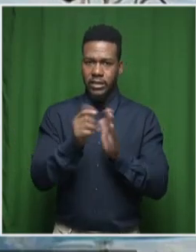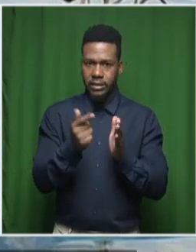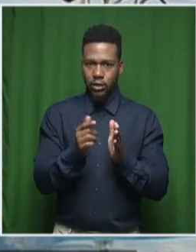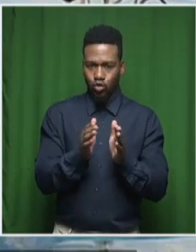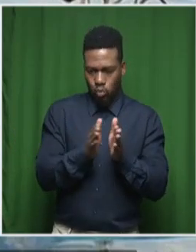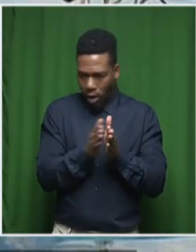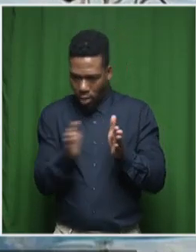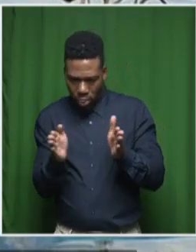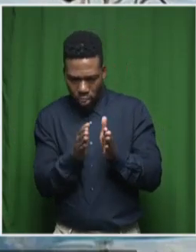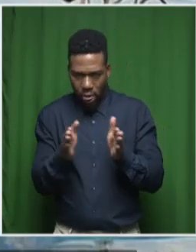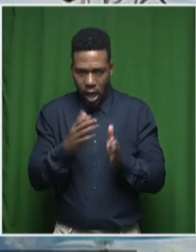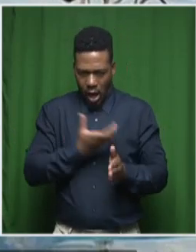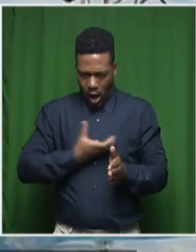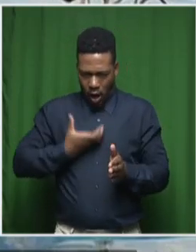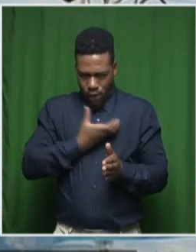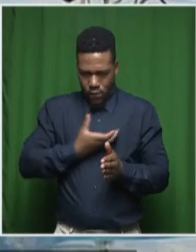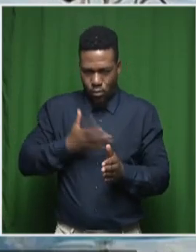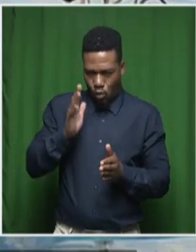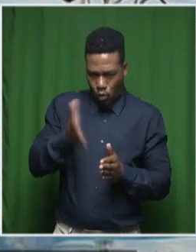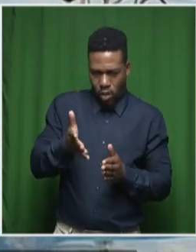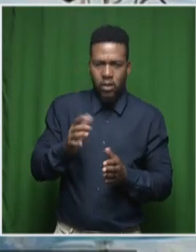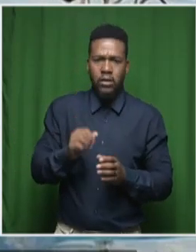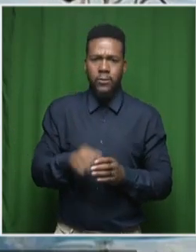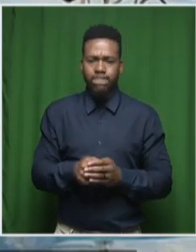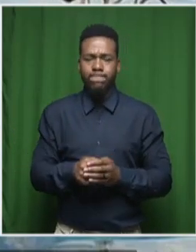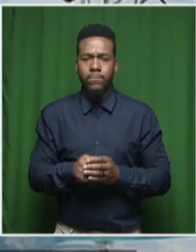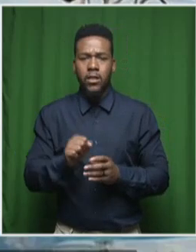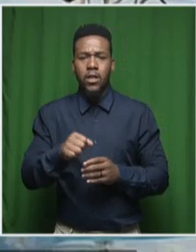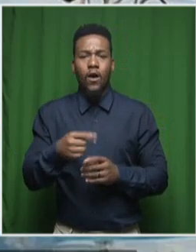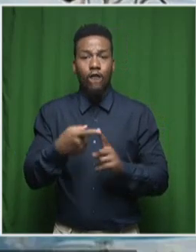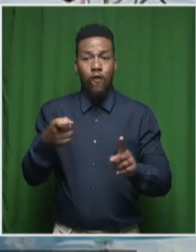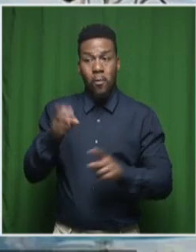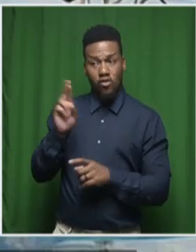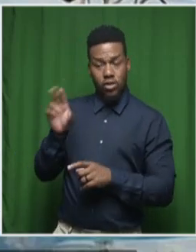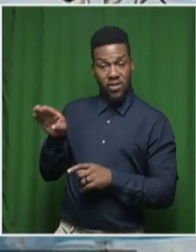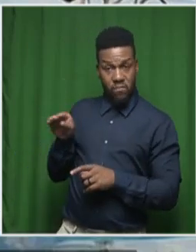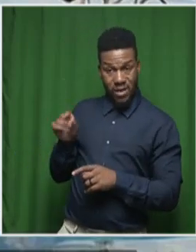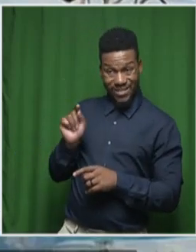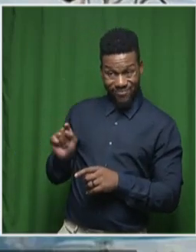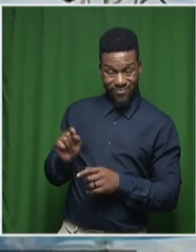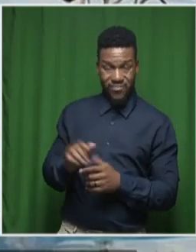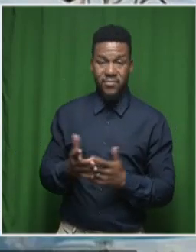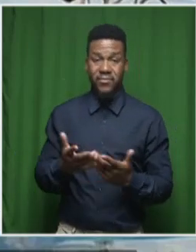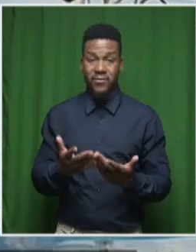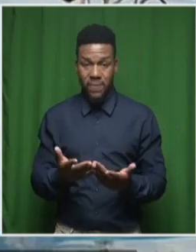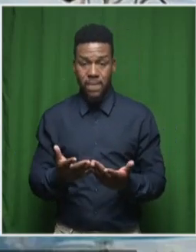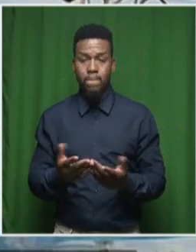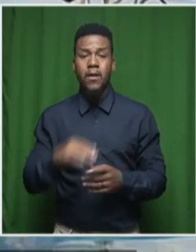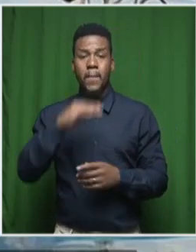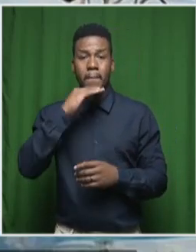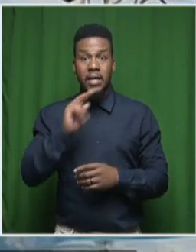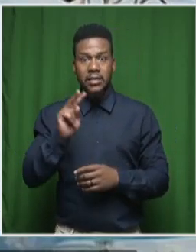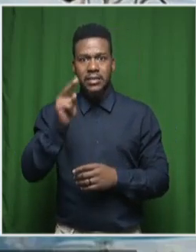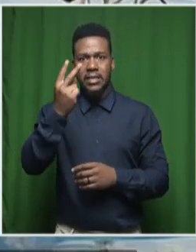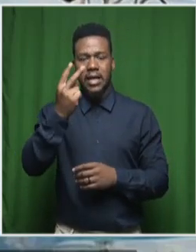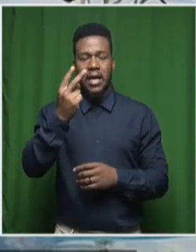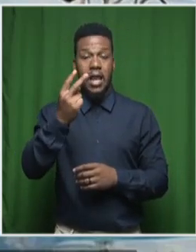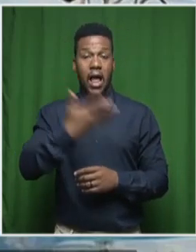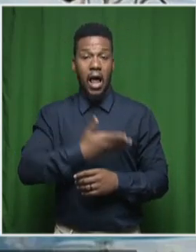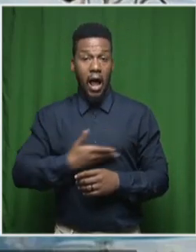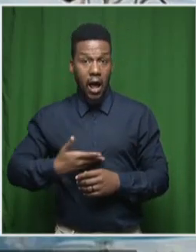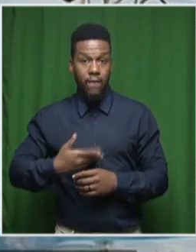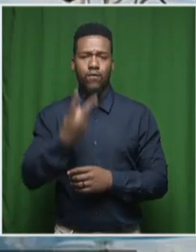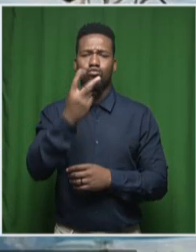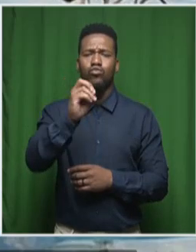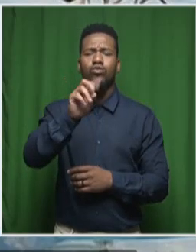6 inflation target by the South African Reserve Bank. And as a consequence of that, in the second half of 2024, there is indeed